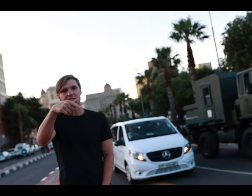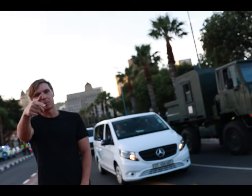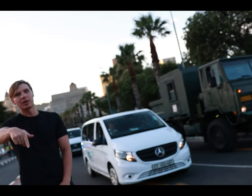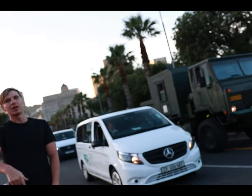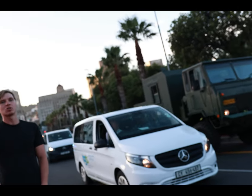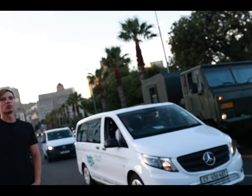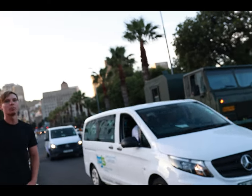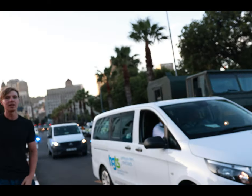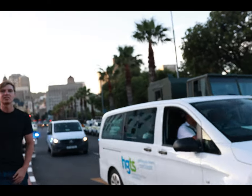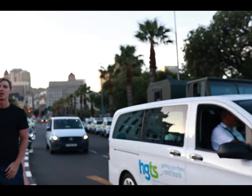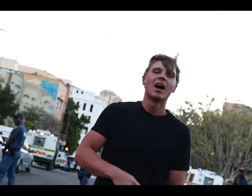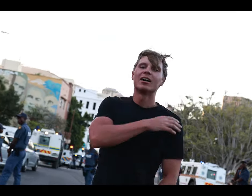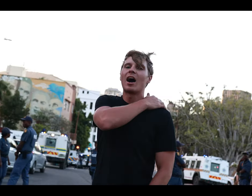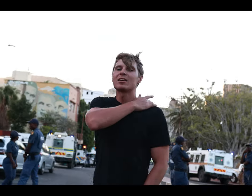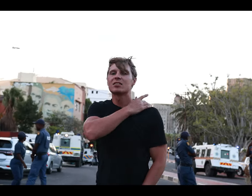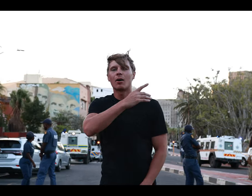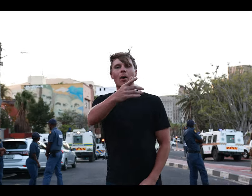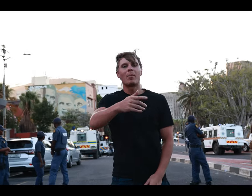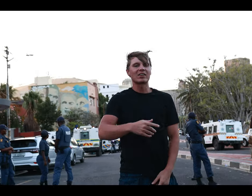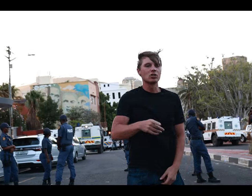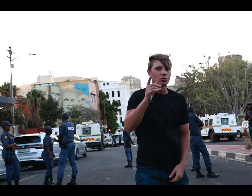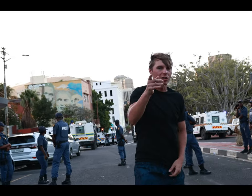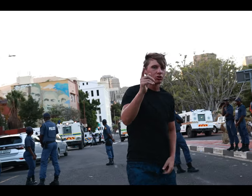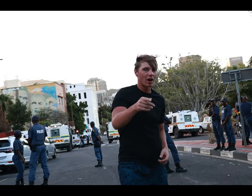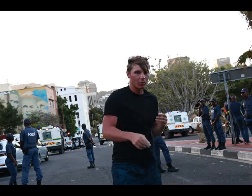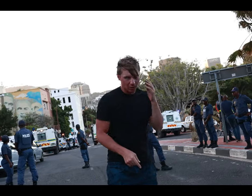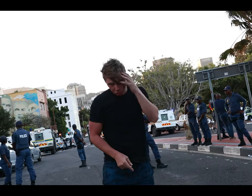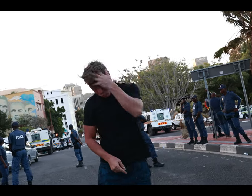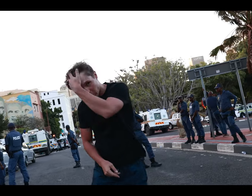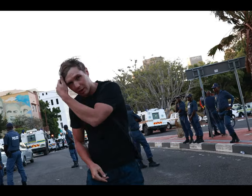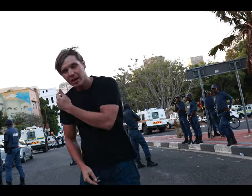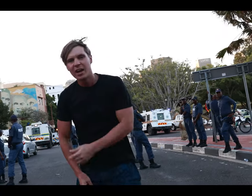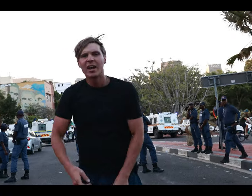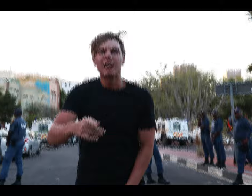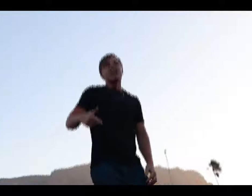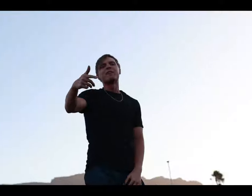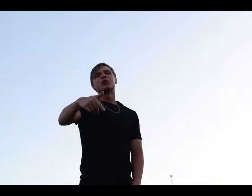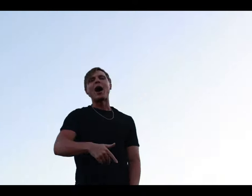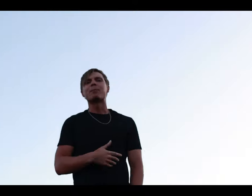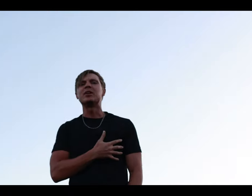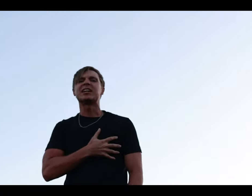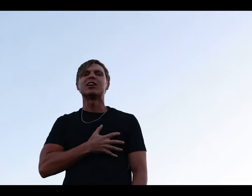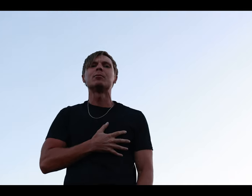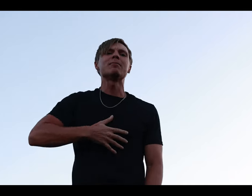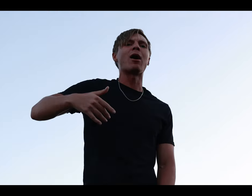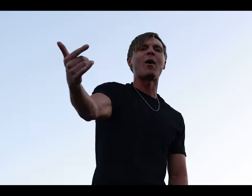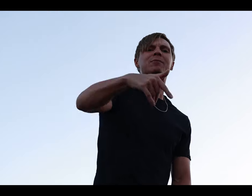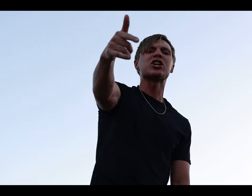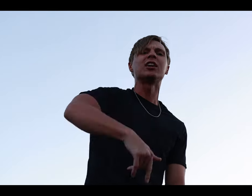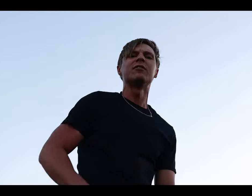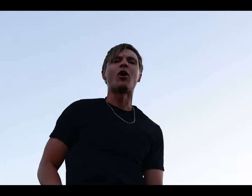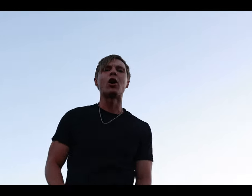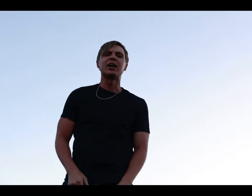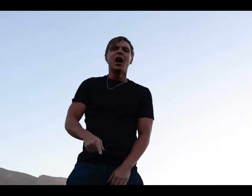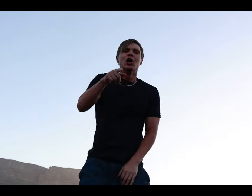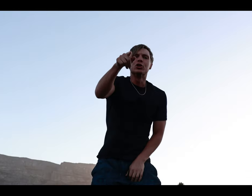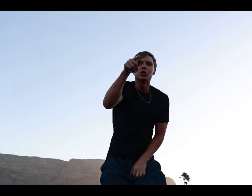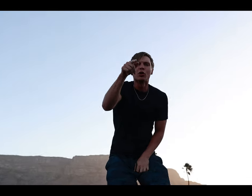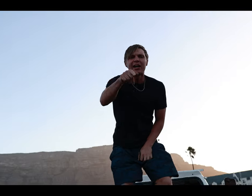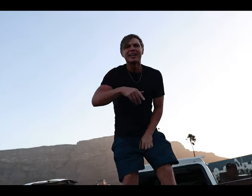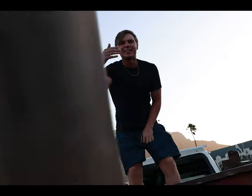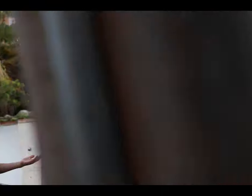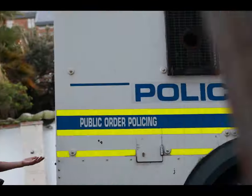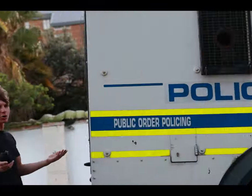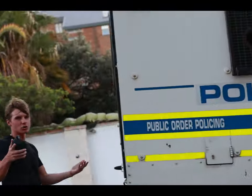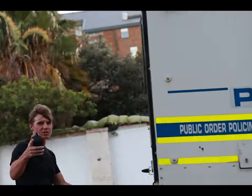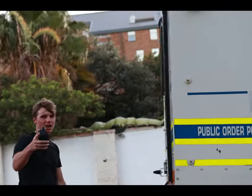hell. You got a special place. God has got my back, so you can try what you want. If you happen to kill me, my rap shall live on. You